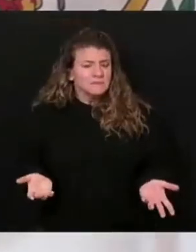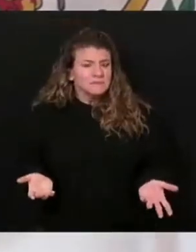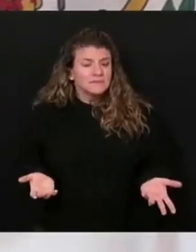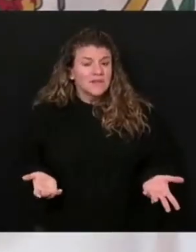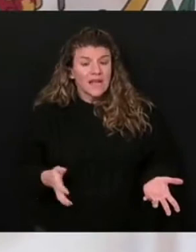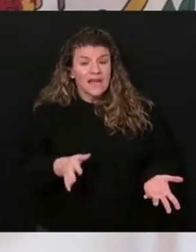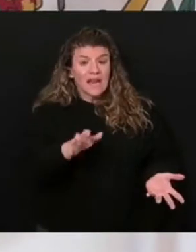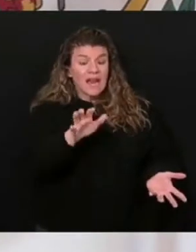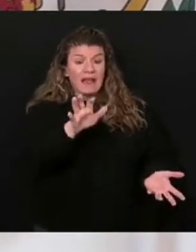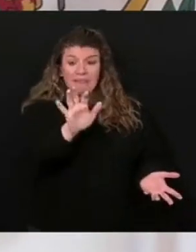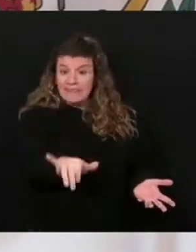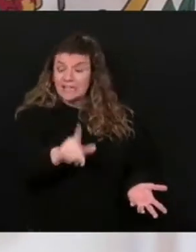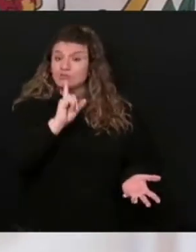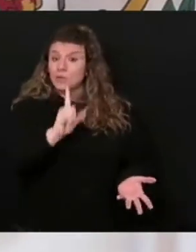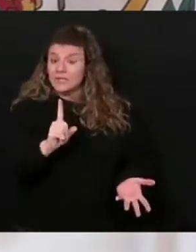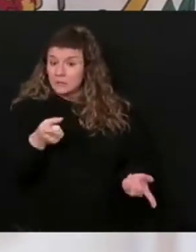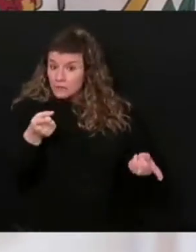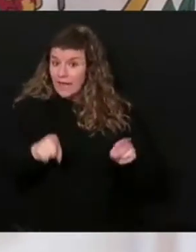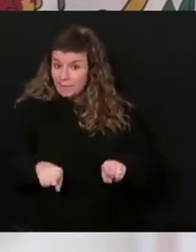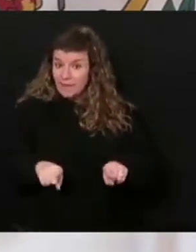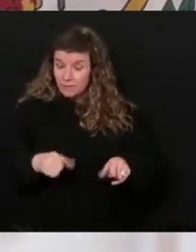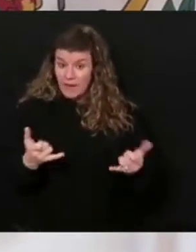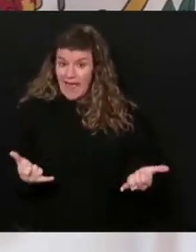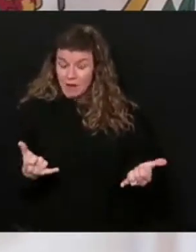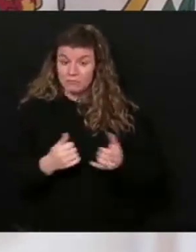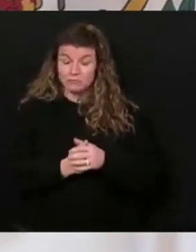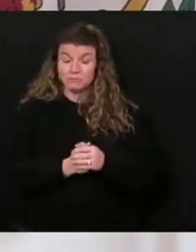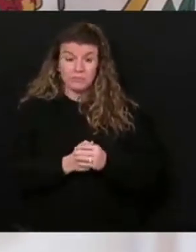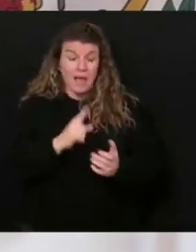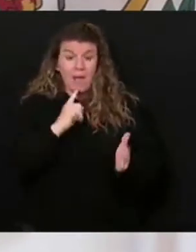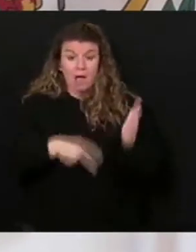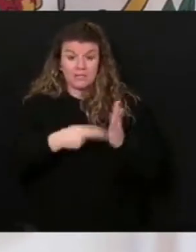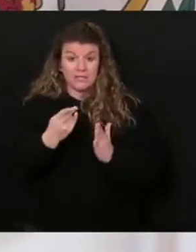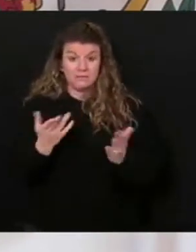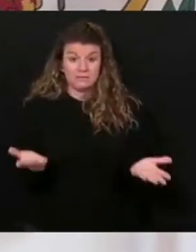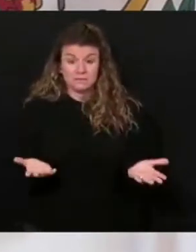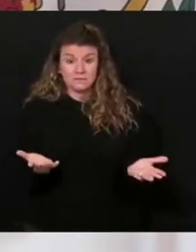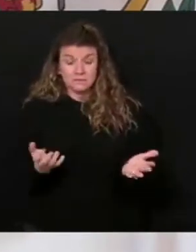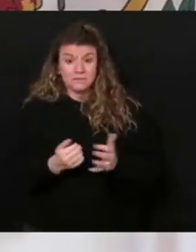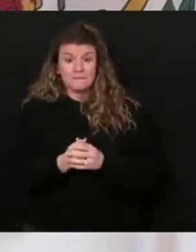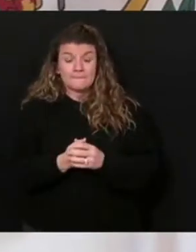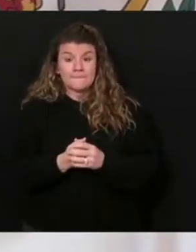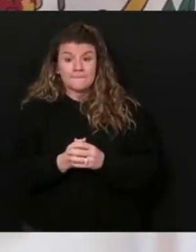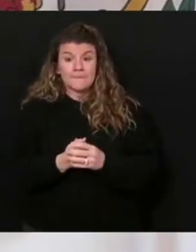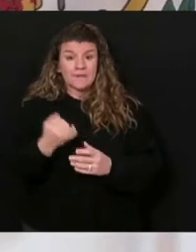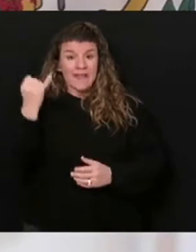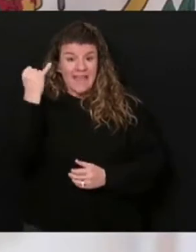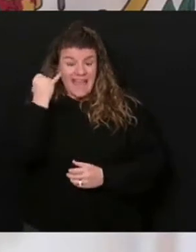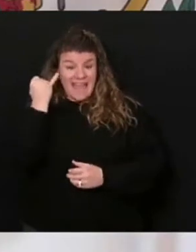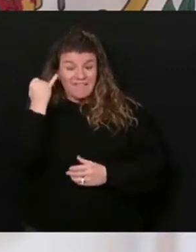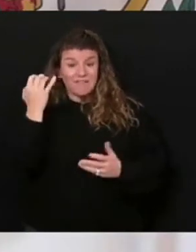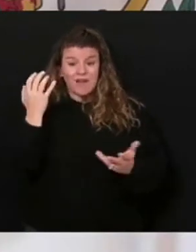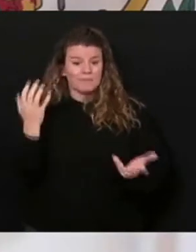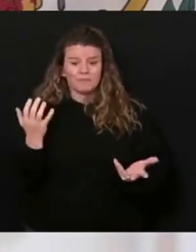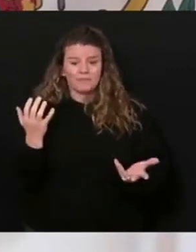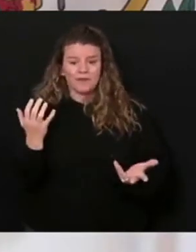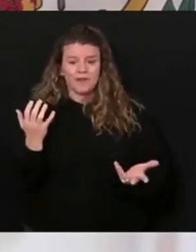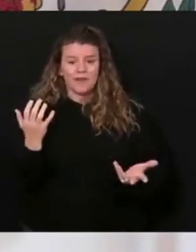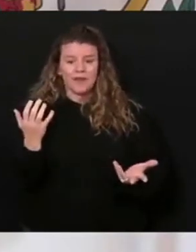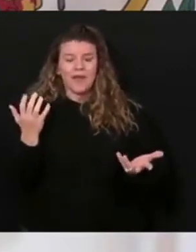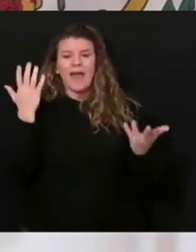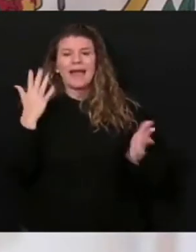that's really what you have. I mean, in all honesty, if I could just now, I don't know if I could